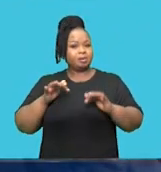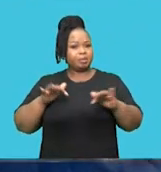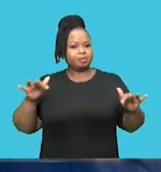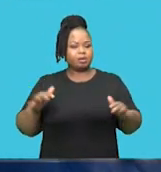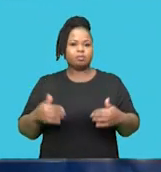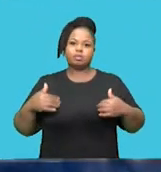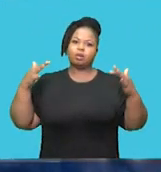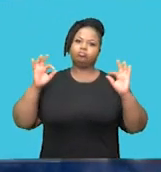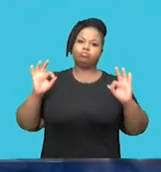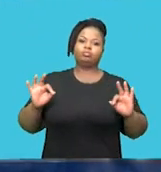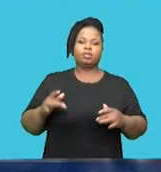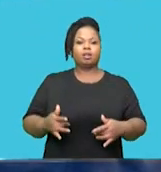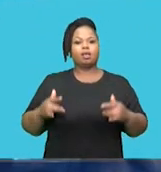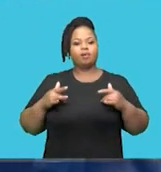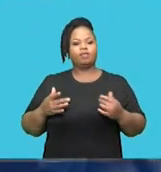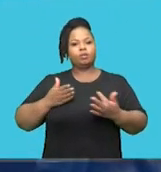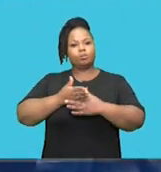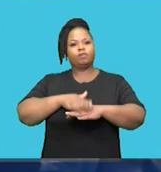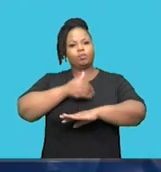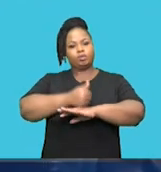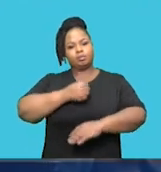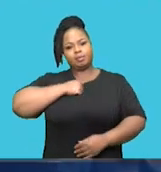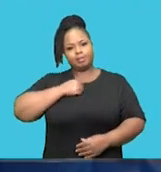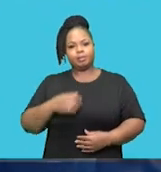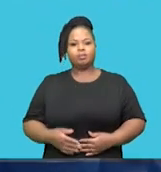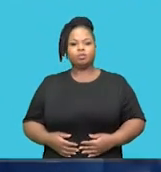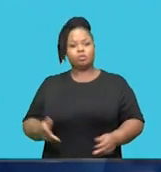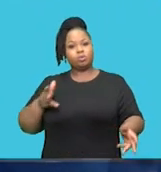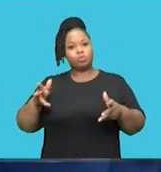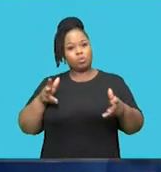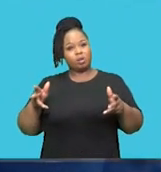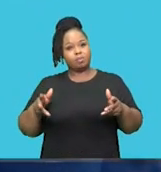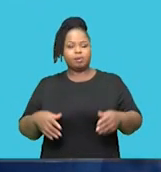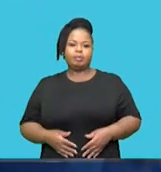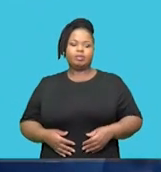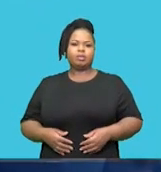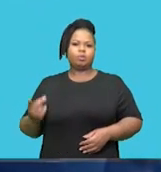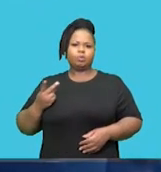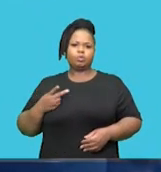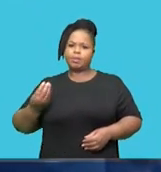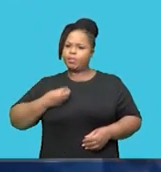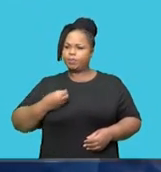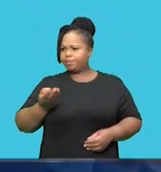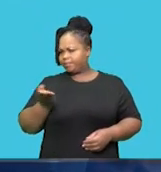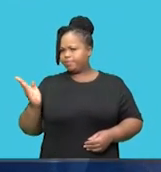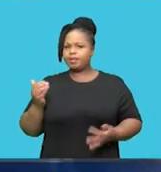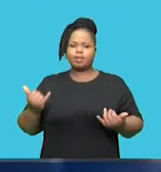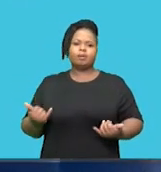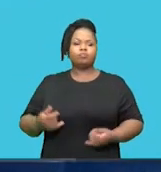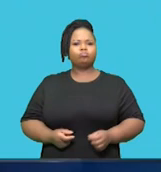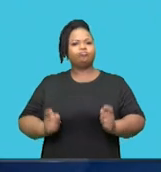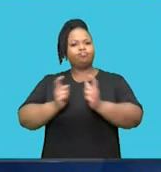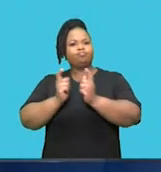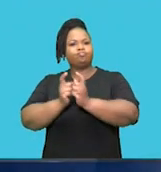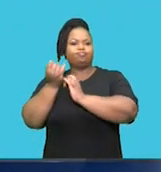head start in life through my foundation. And with the football tournament, we're giving these youngsters a